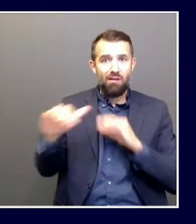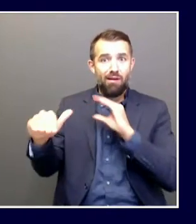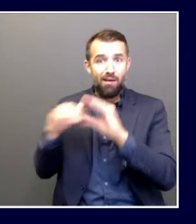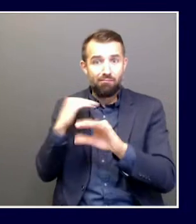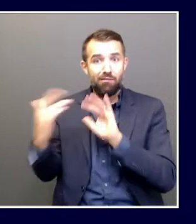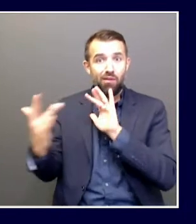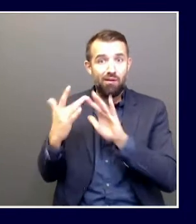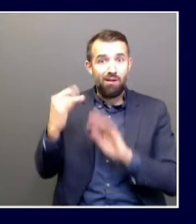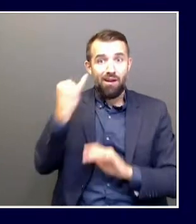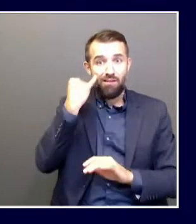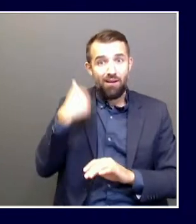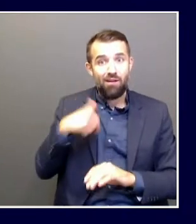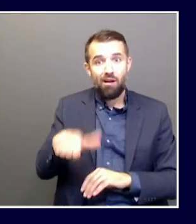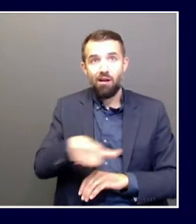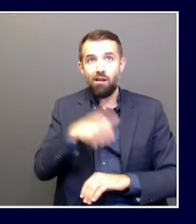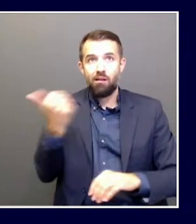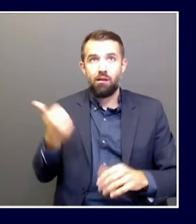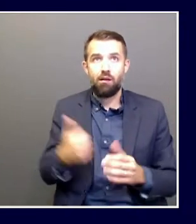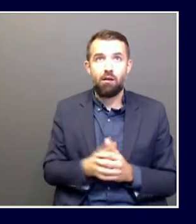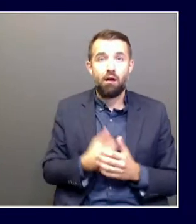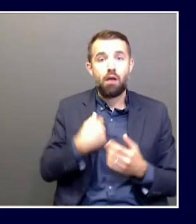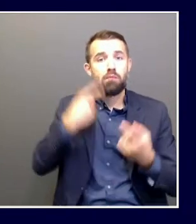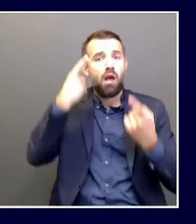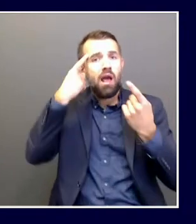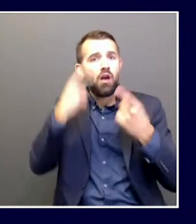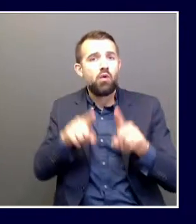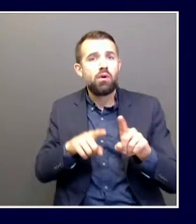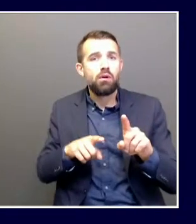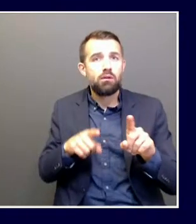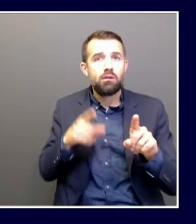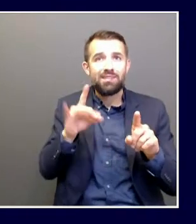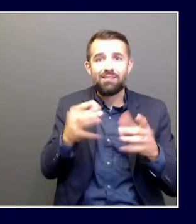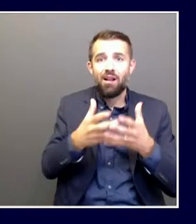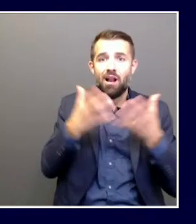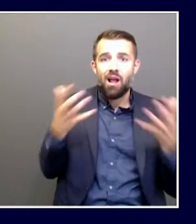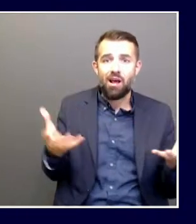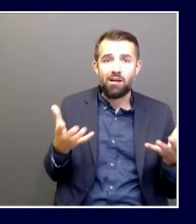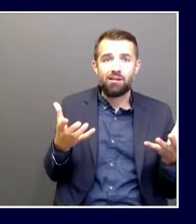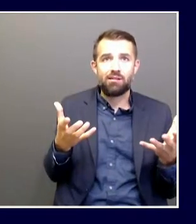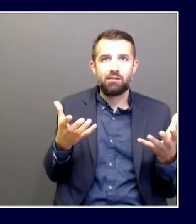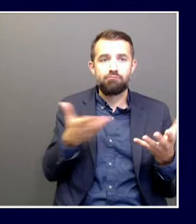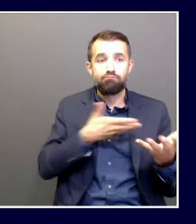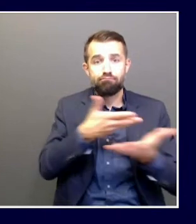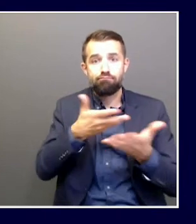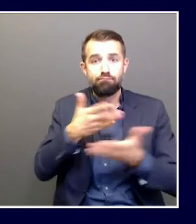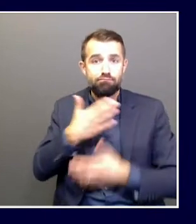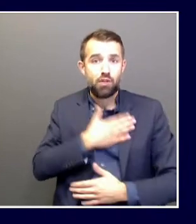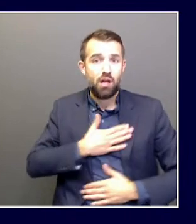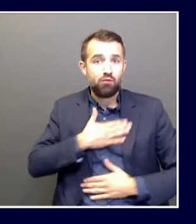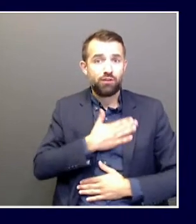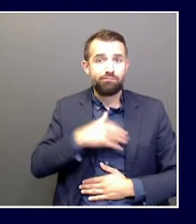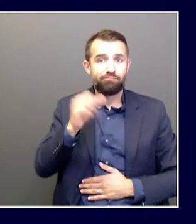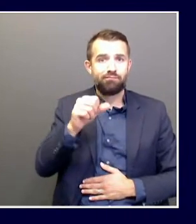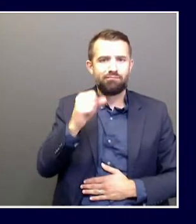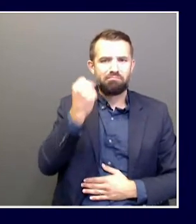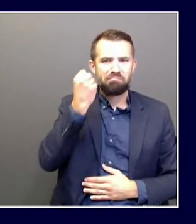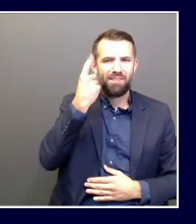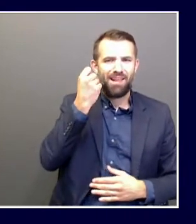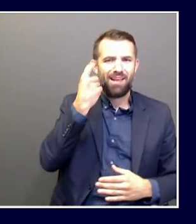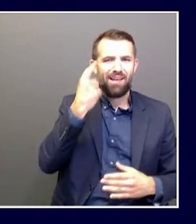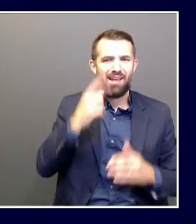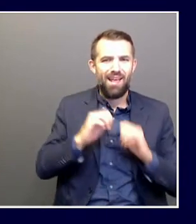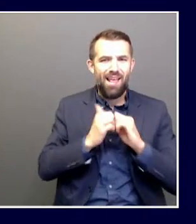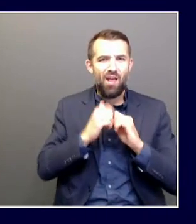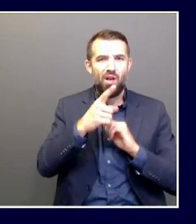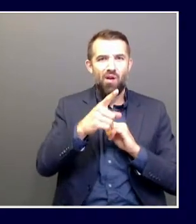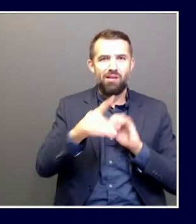Well, I would certainly agree. You guys do a lot of outreach for us, and we appreciate that. But I guess, isn't it difficult to determine who might be